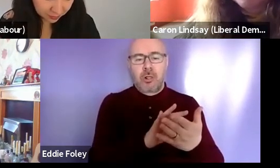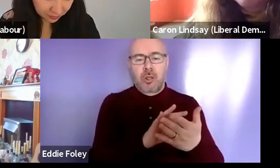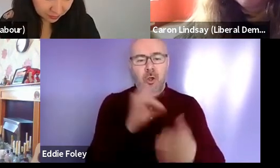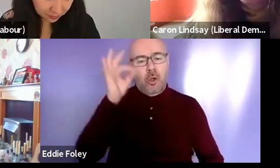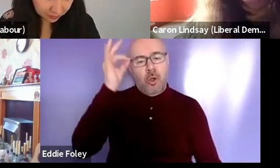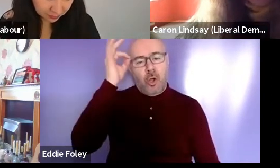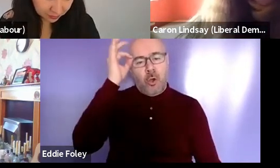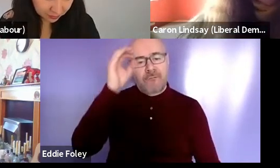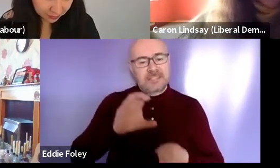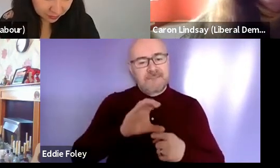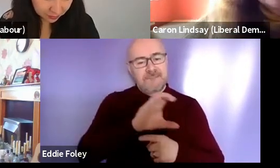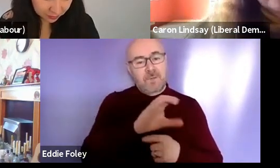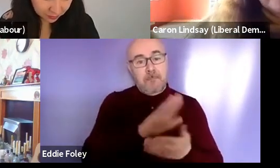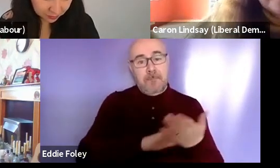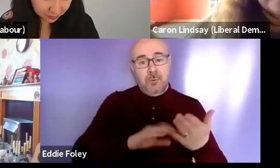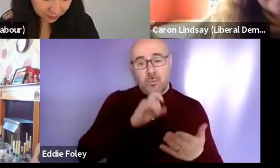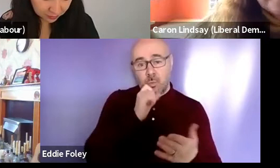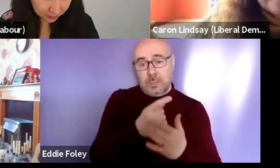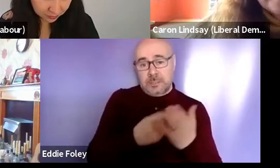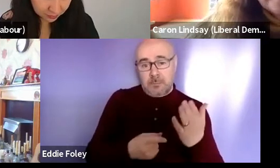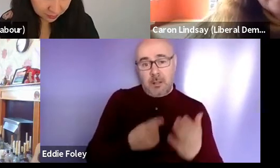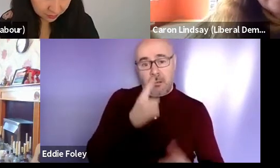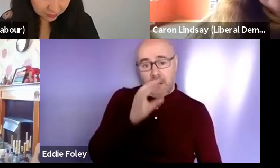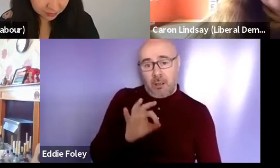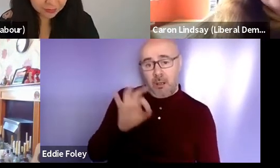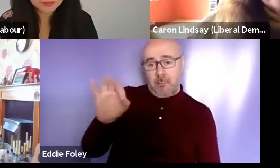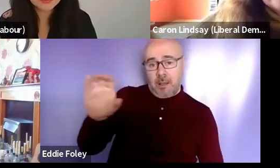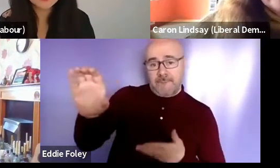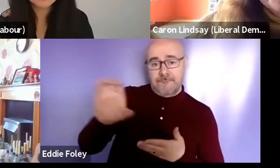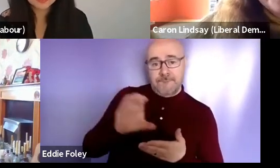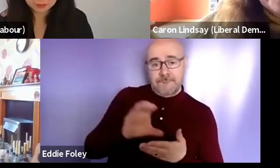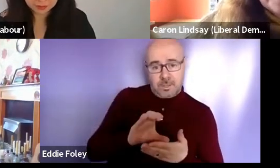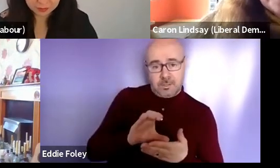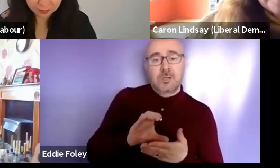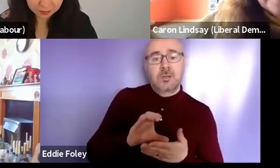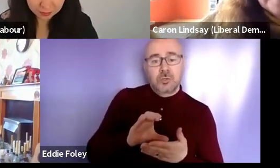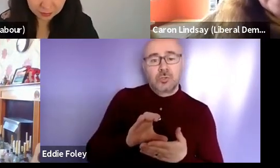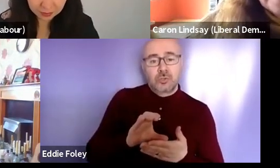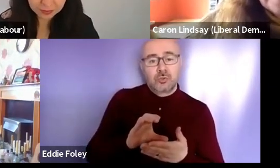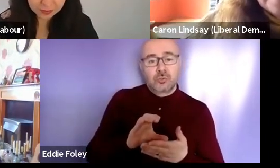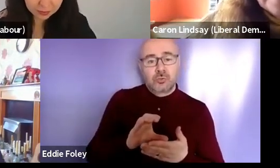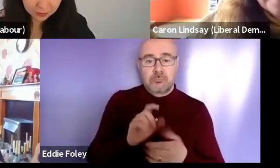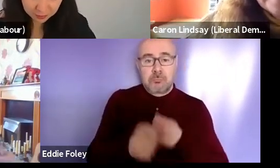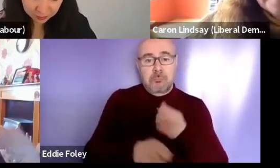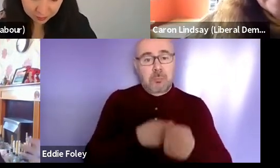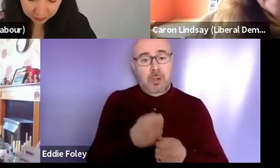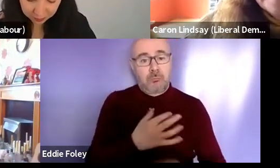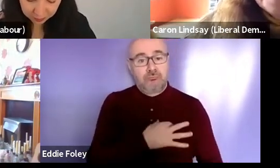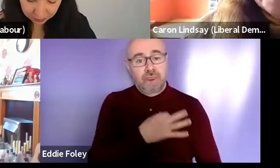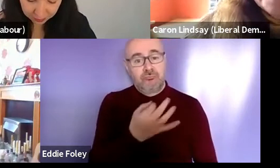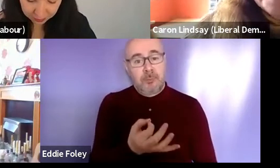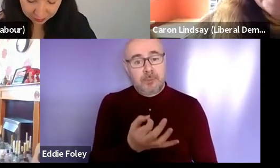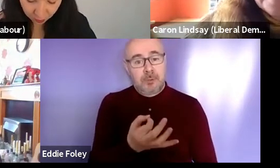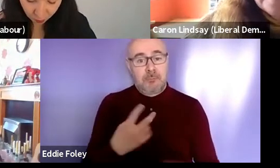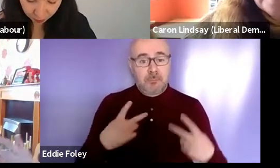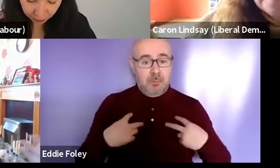assistance to disabled people running for election, this demonstrates the SNP's commitment to making sure that disabled people are represented at every